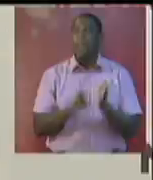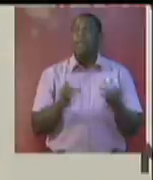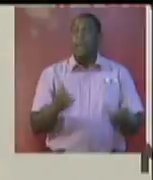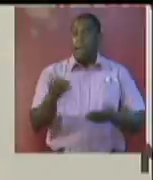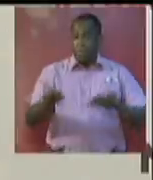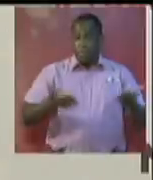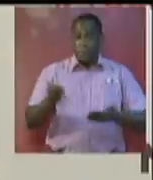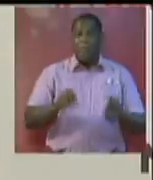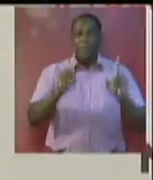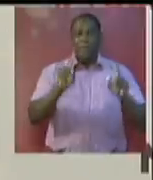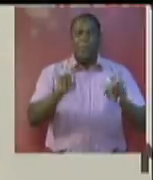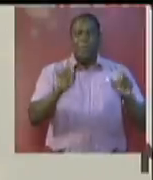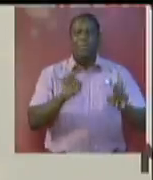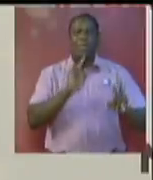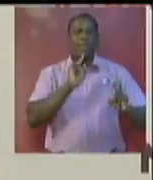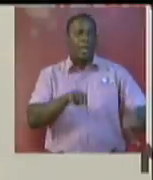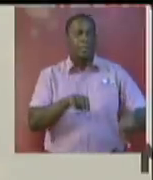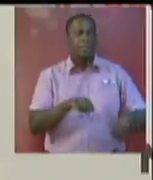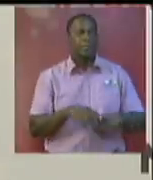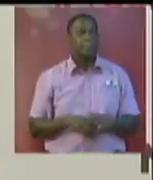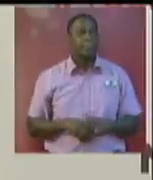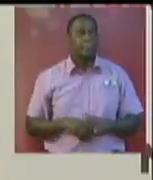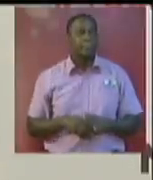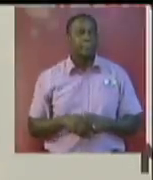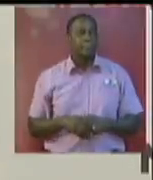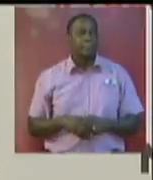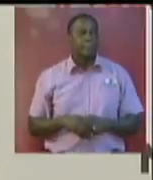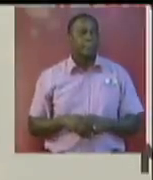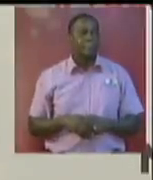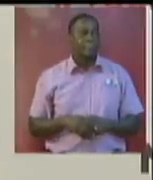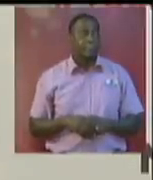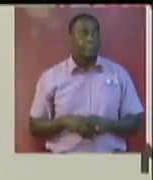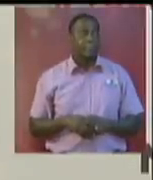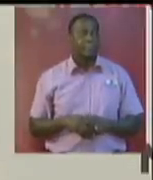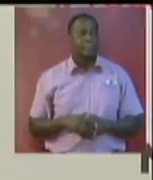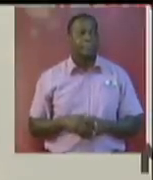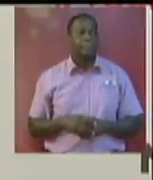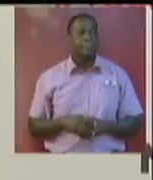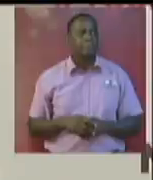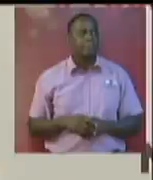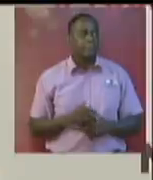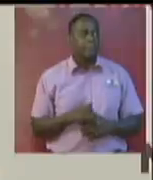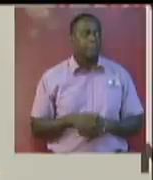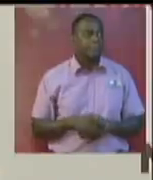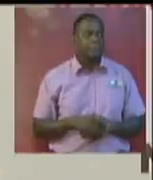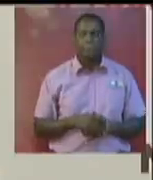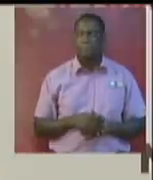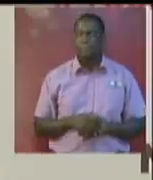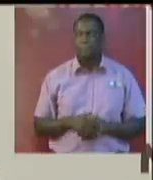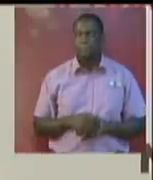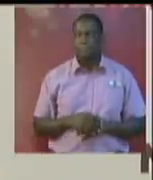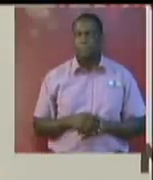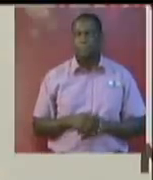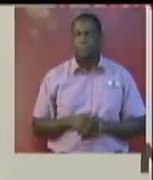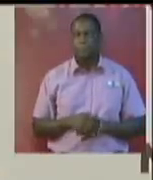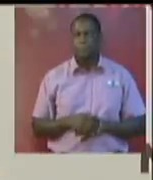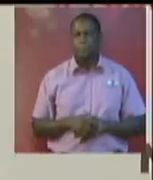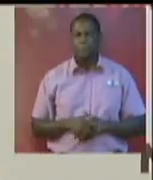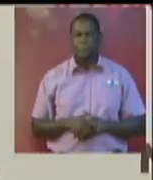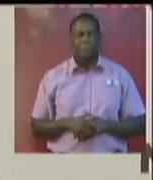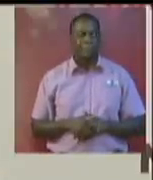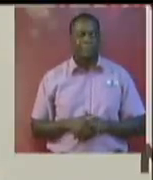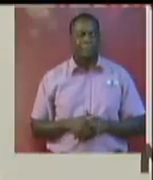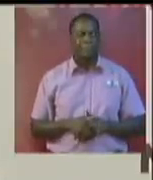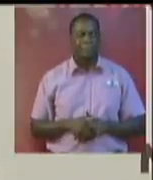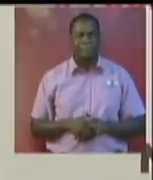media representatives are familiar with the requirements. 2 questions, please, 2 brief to the point questions. And we